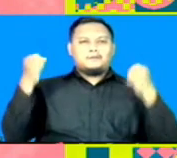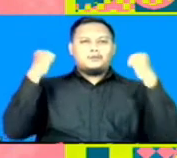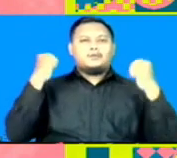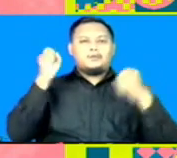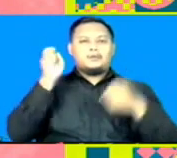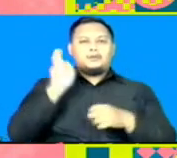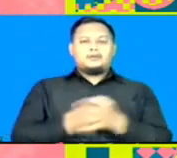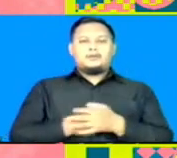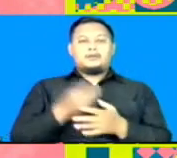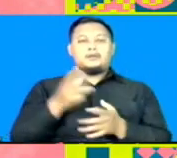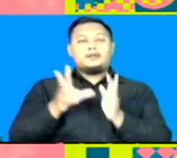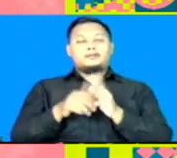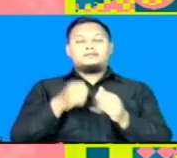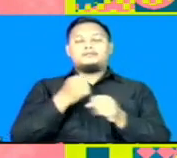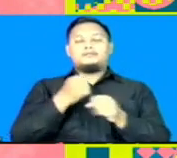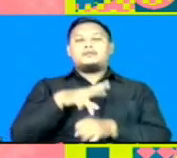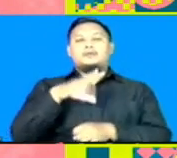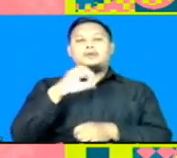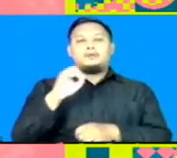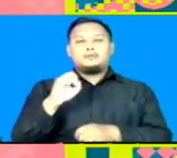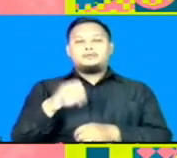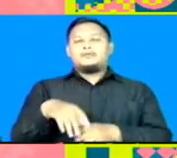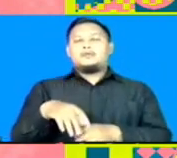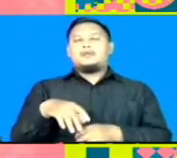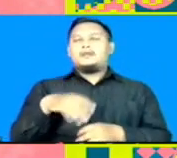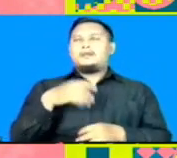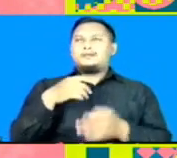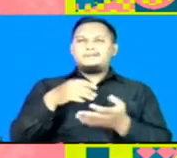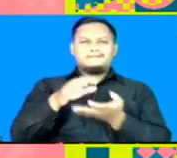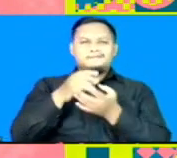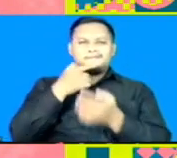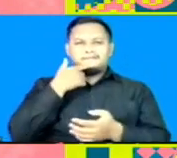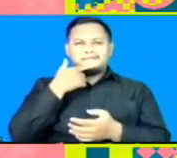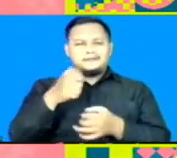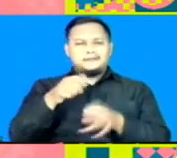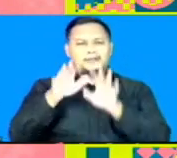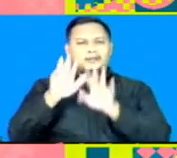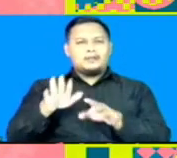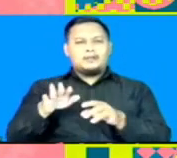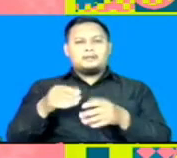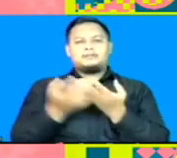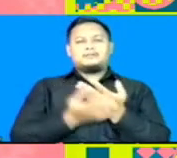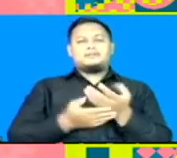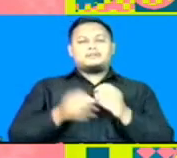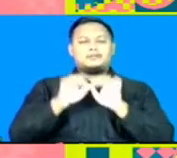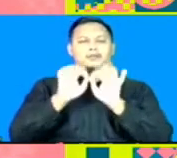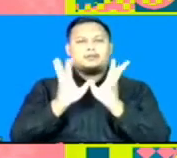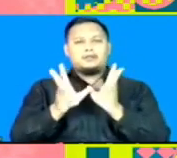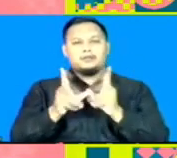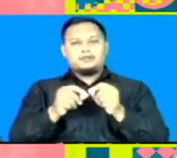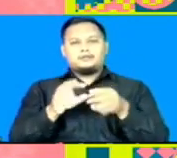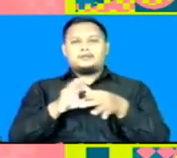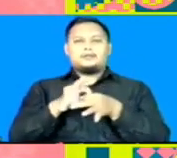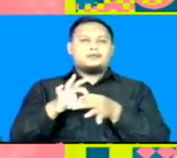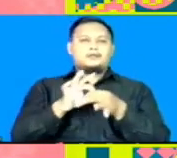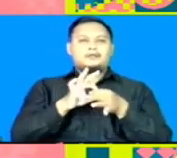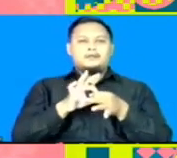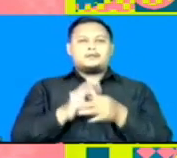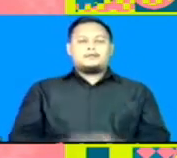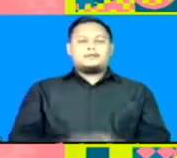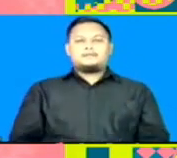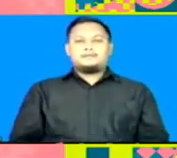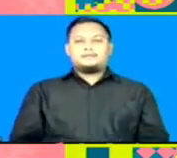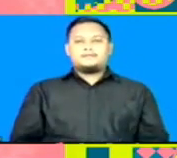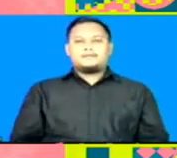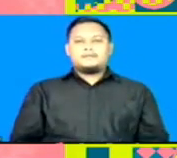of inclusiveness and collaboration, reflecting the Indonesian value of Gotong Royong. We